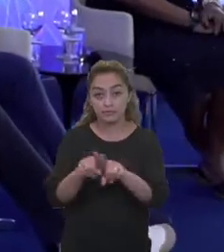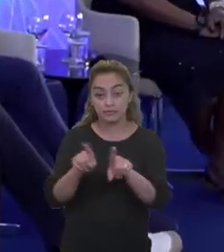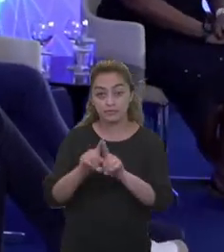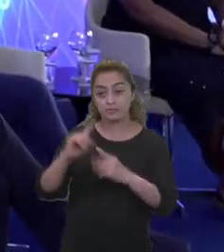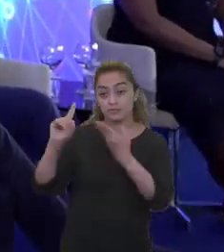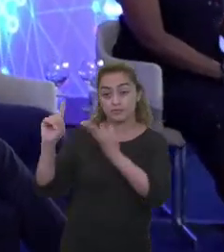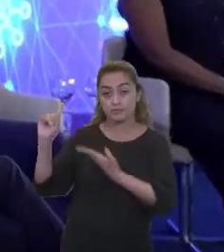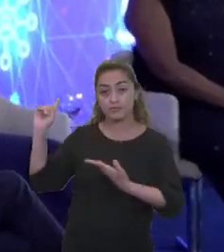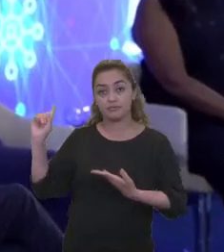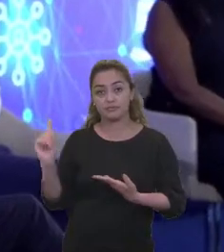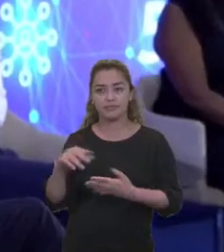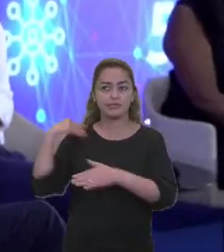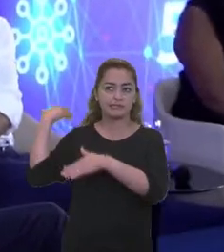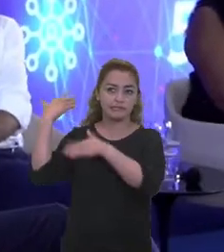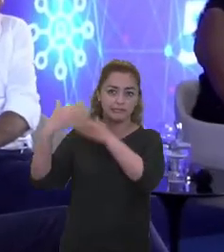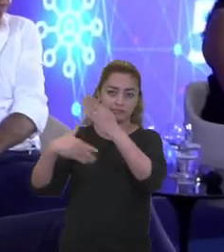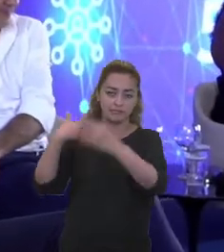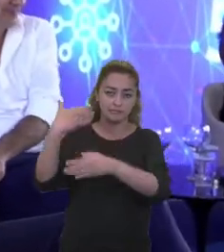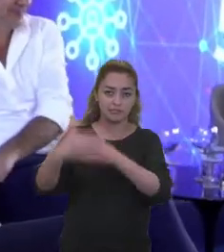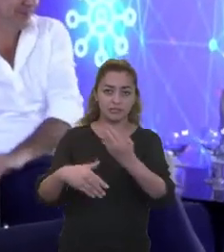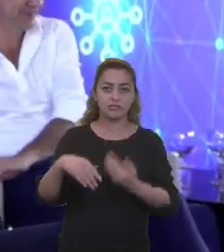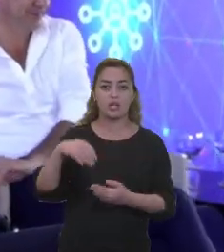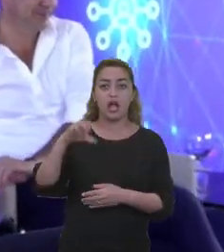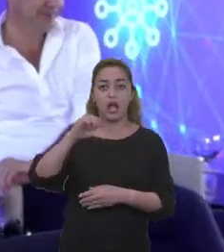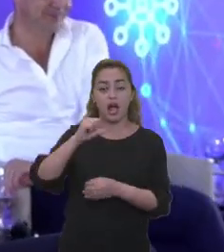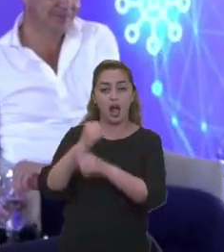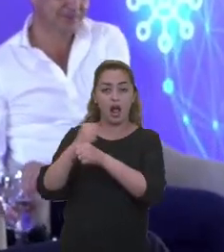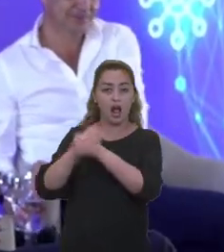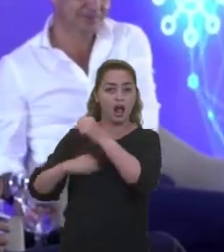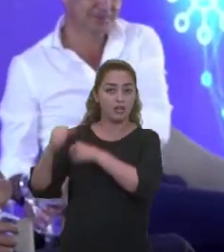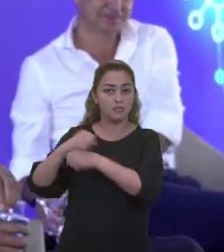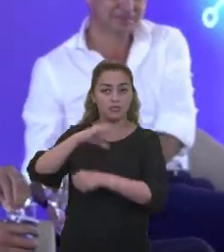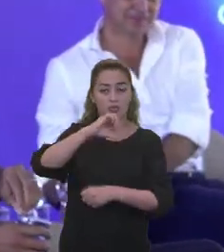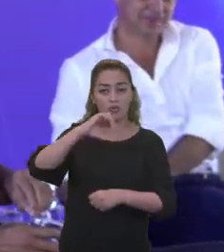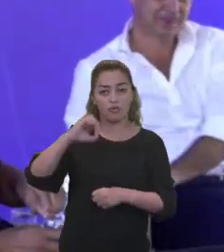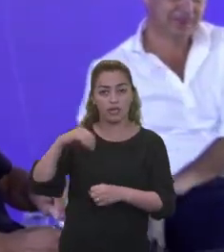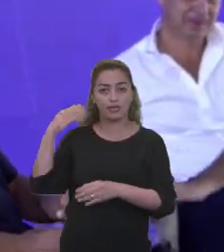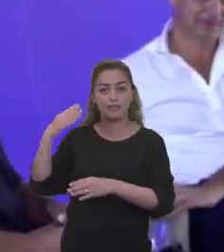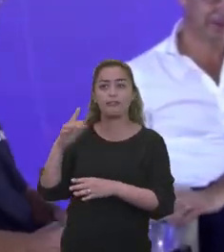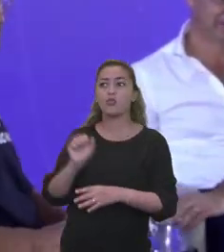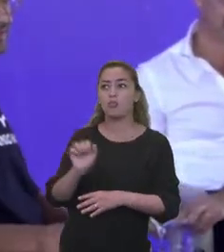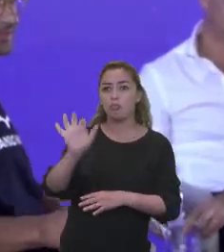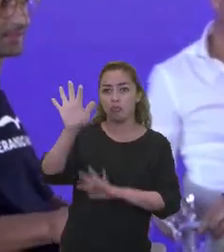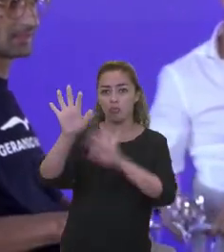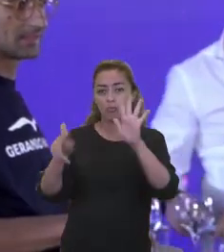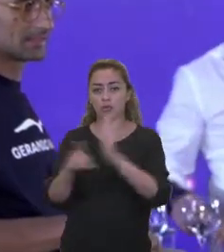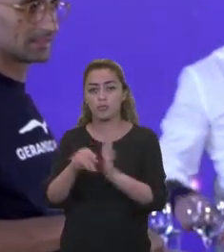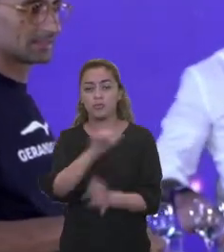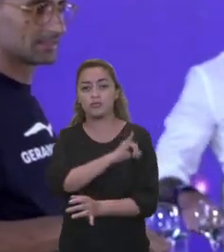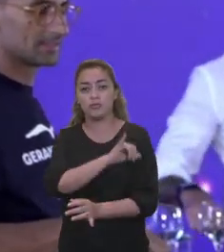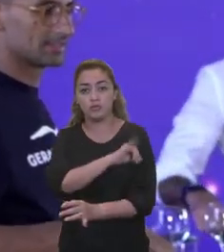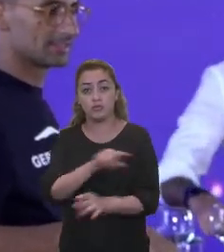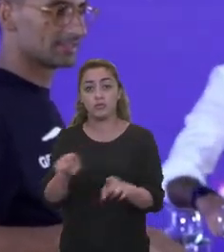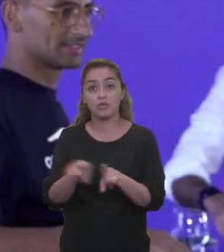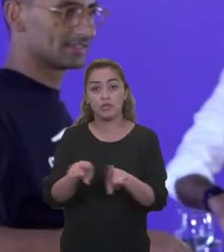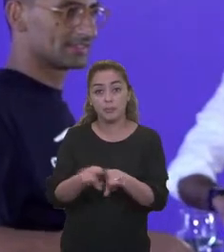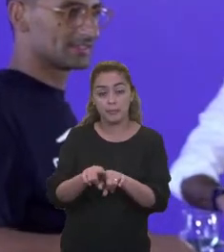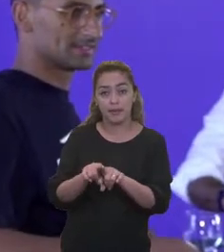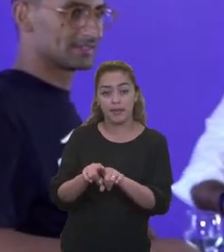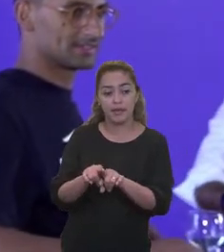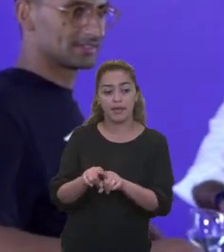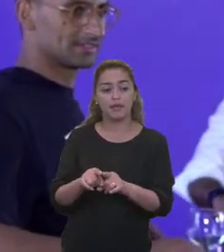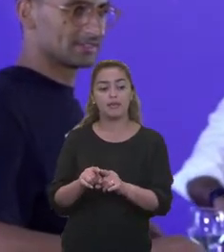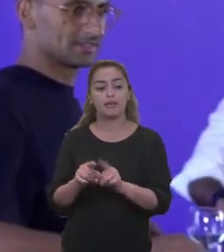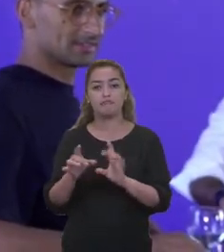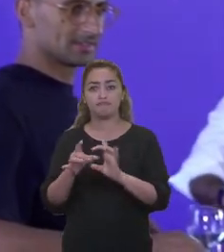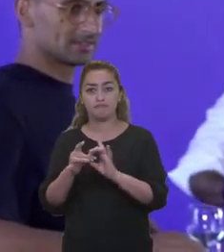Social activist, acting since the 90s as a consultant to social projects in the Brazilian slums, and